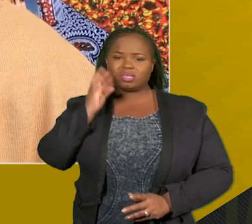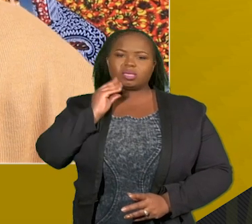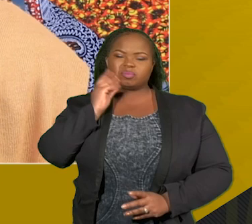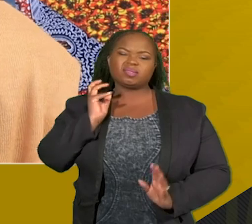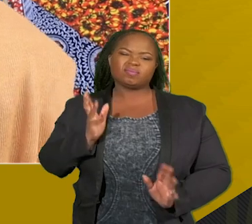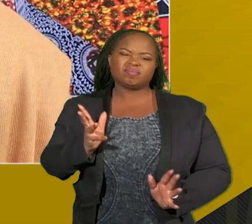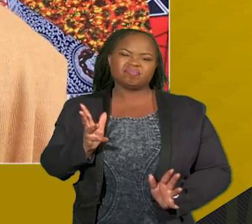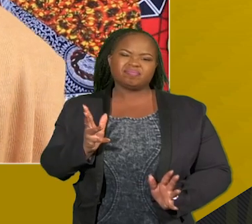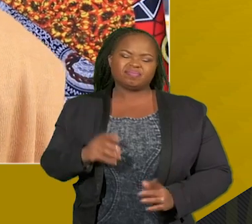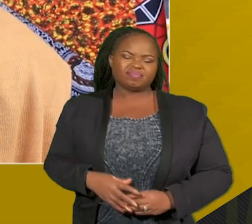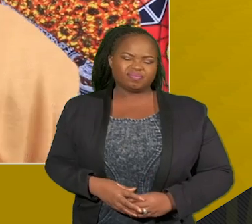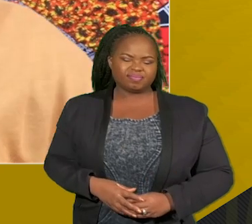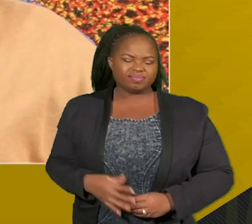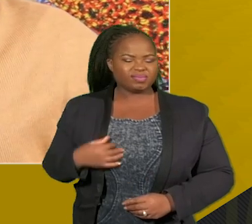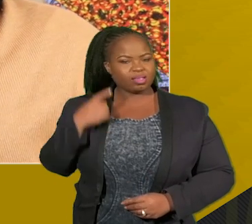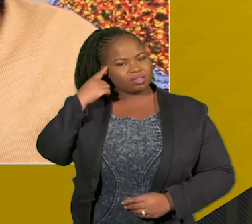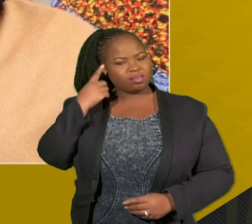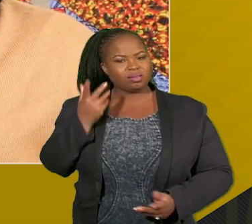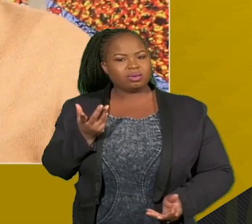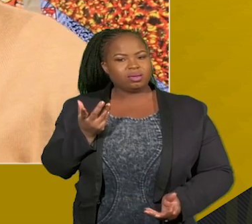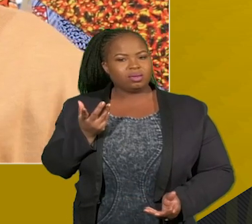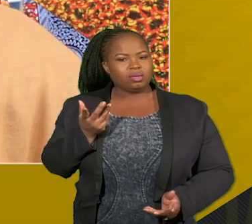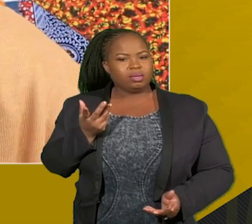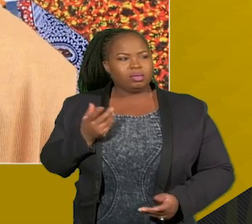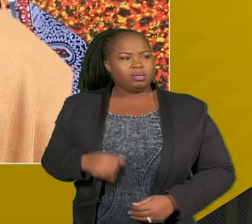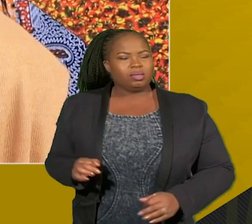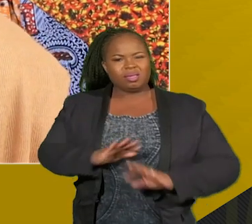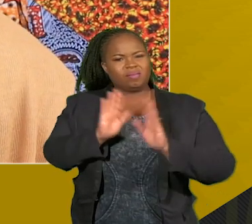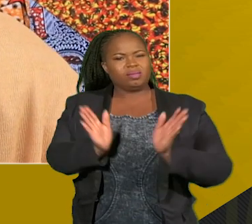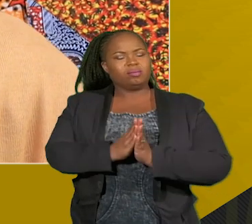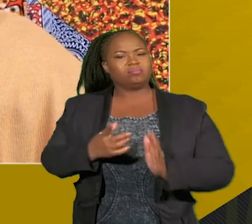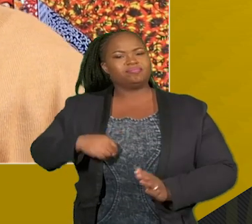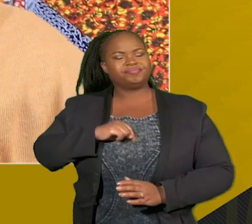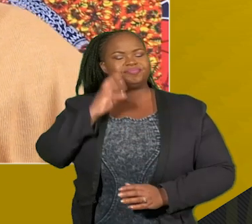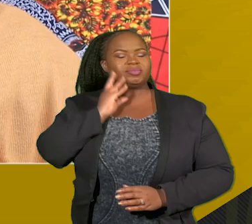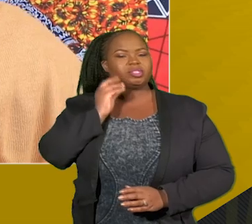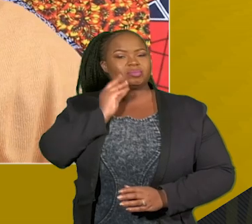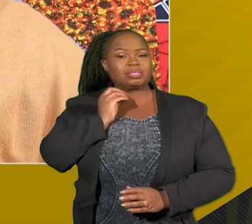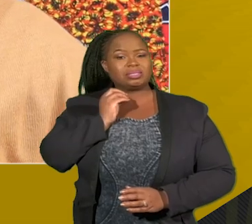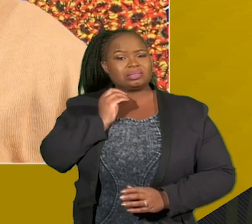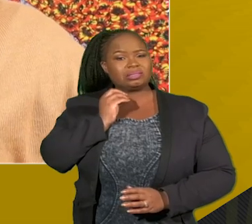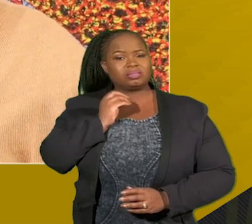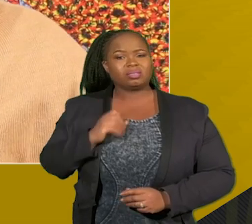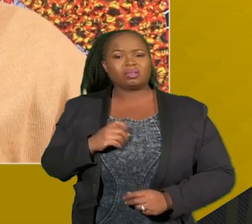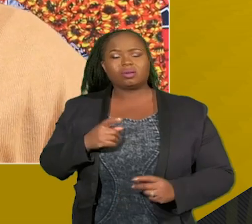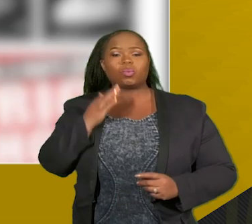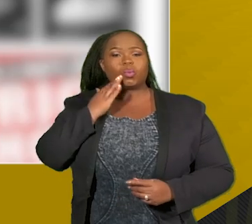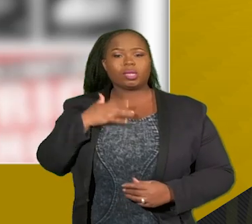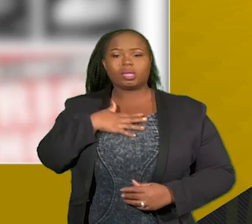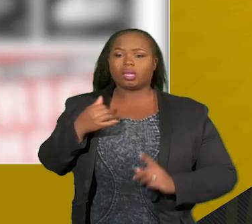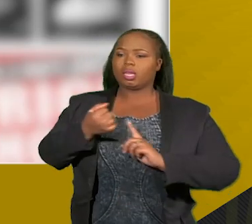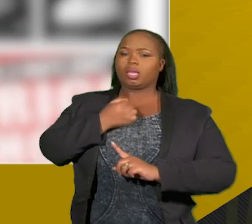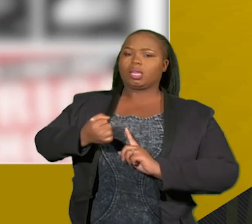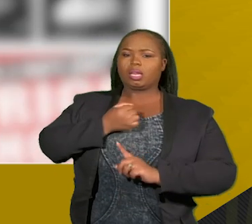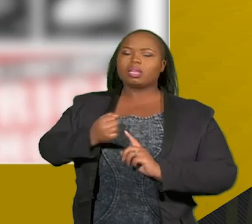that. So I think Guti, because of the things that we go through tina as women during that abuse,